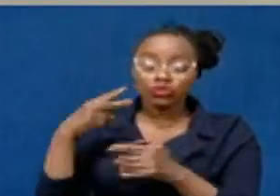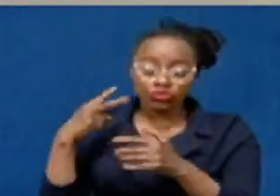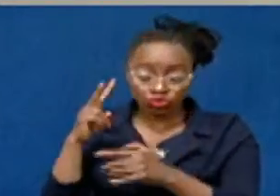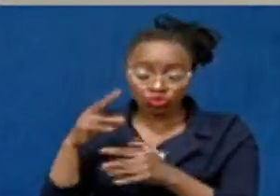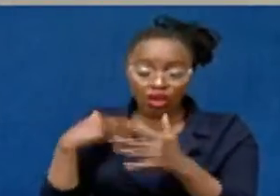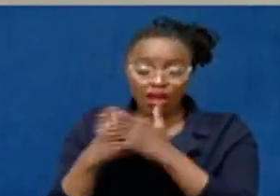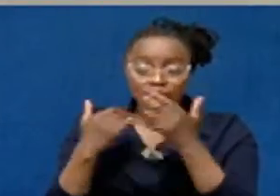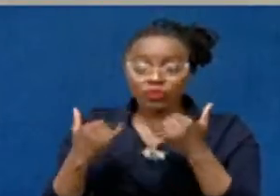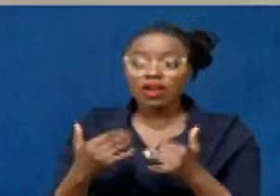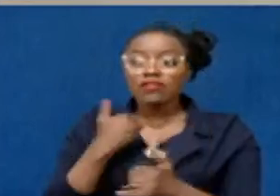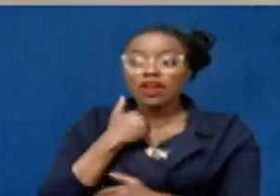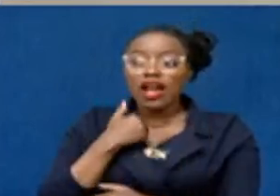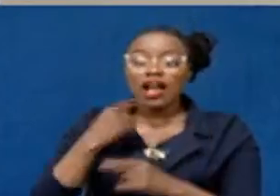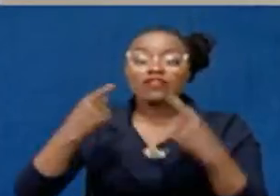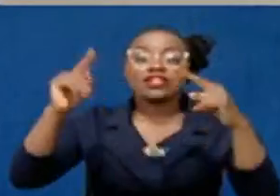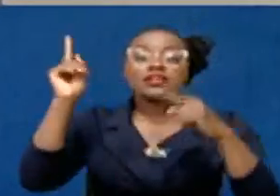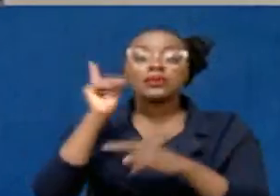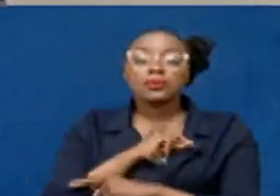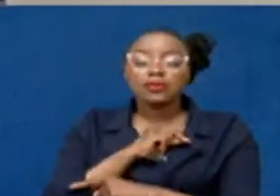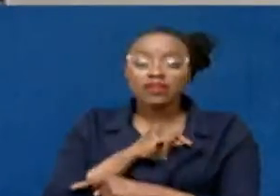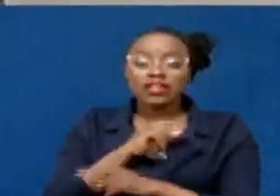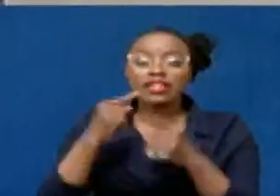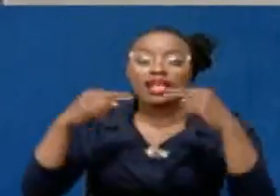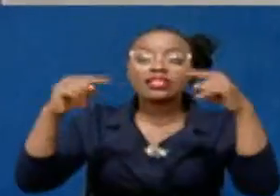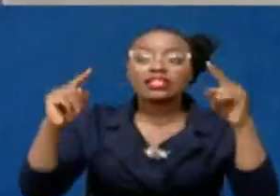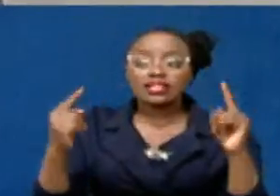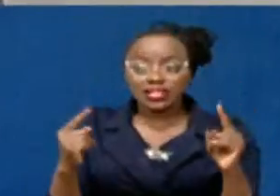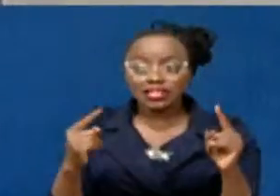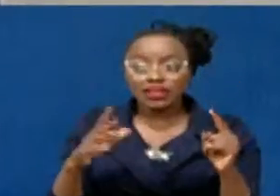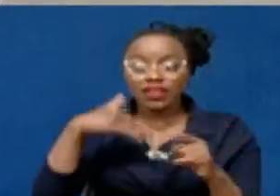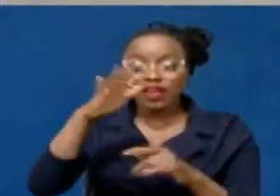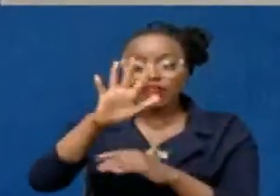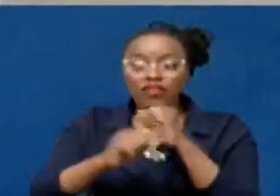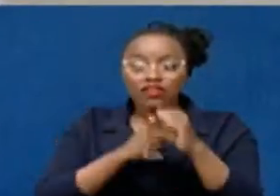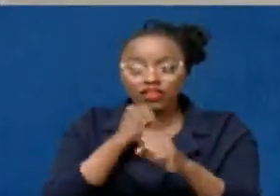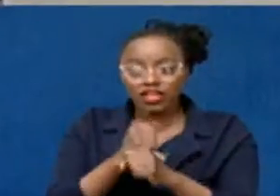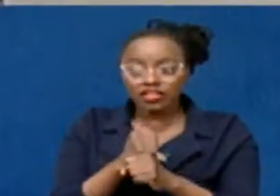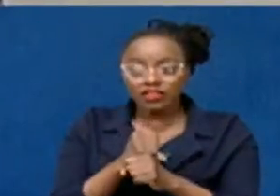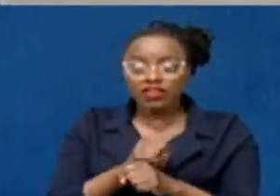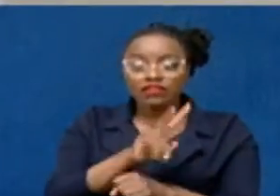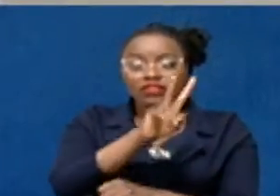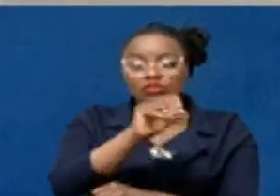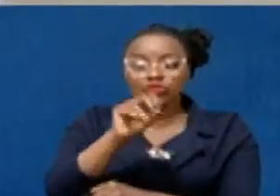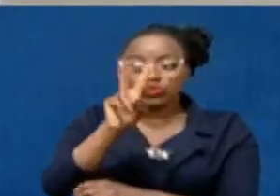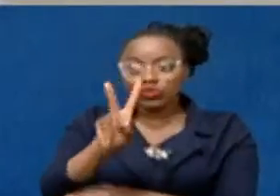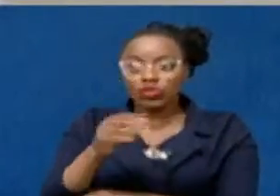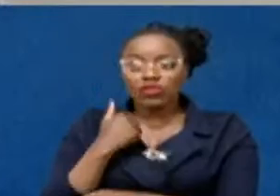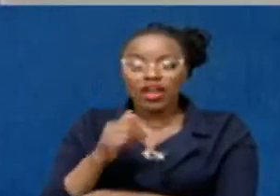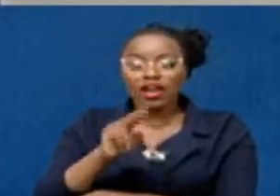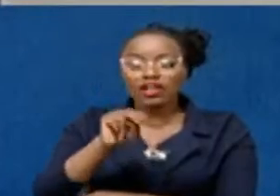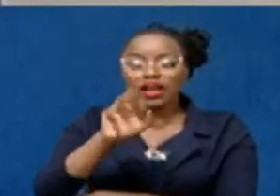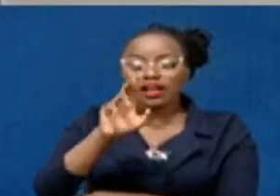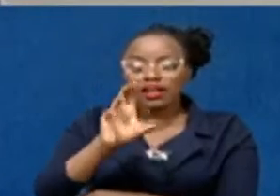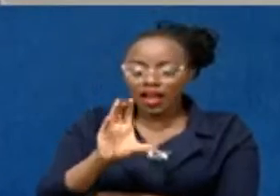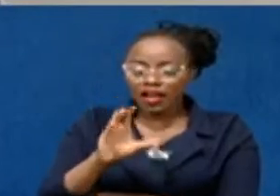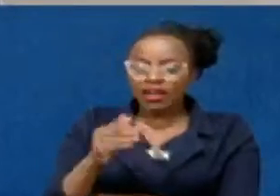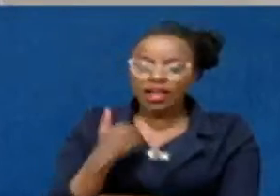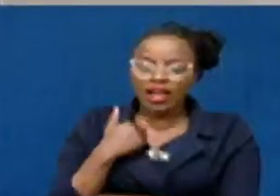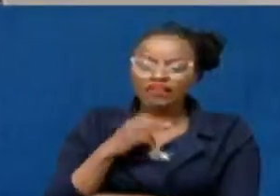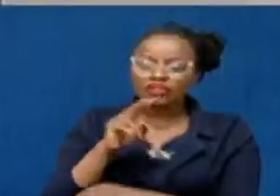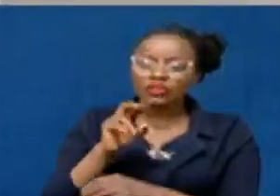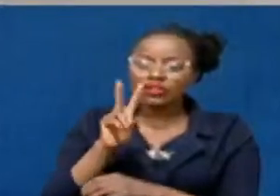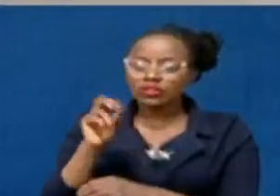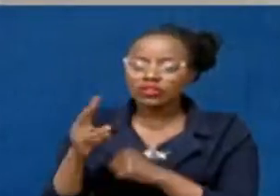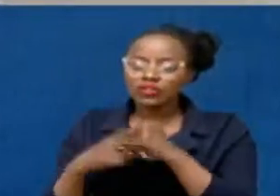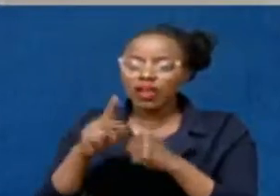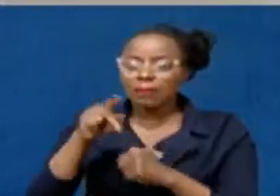date that has succeeded itself every 5 years. In 2002, we had NAC. In 2007,